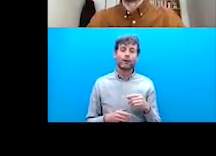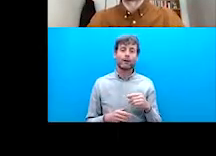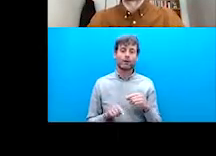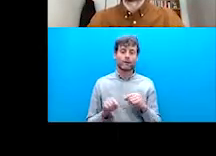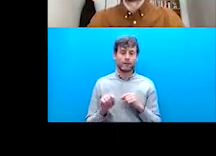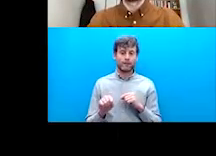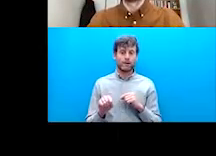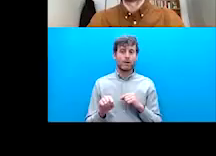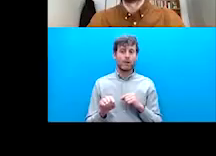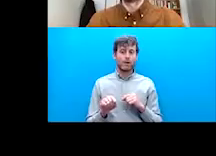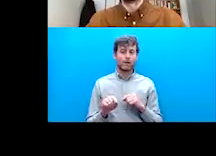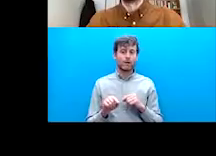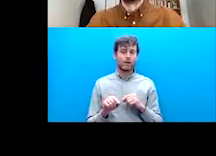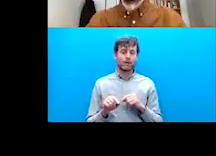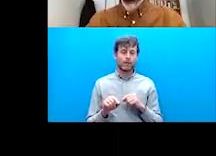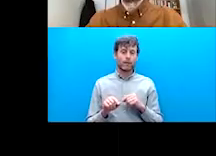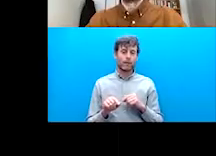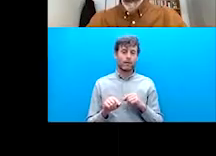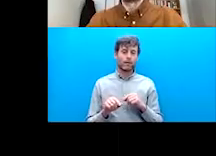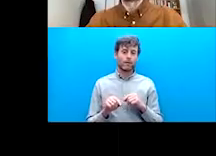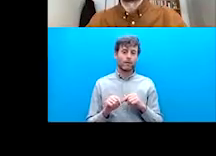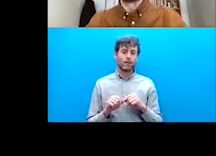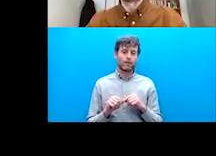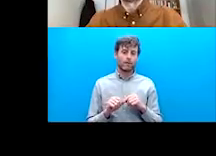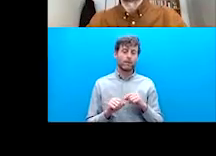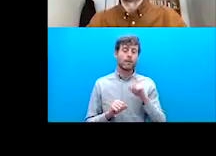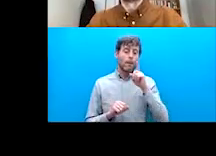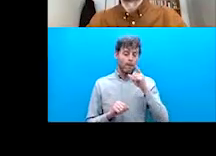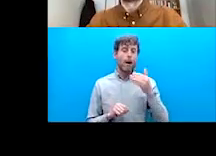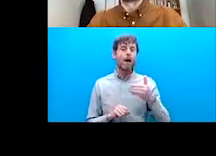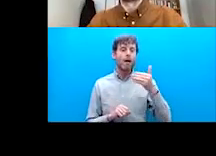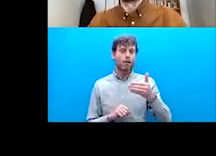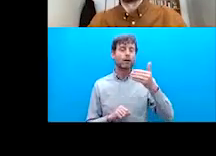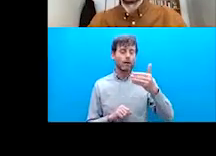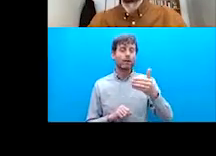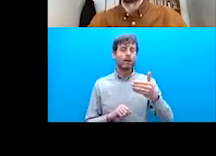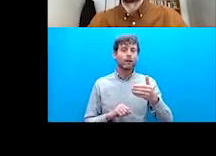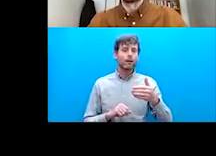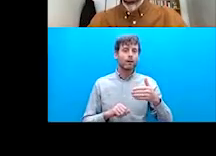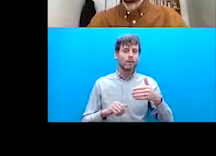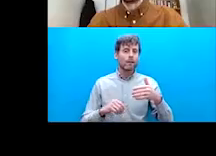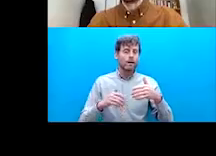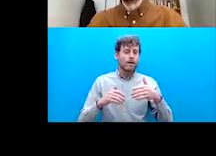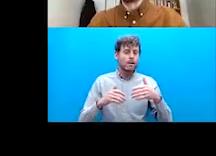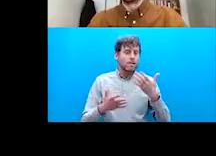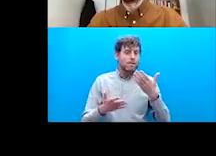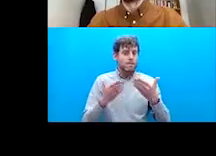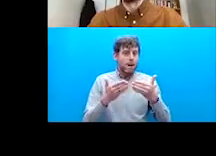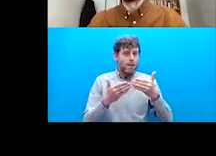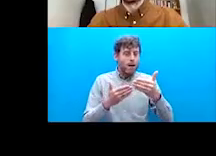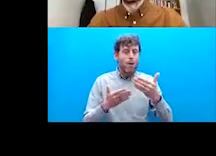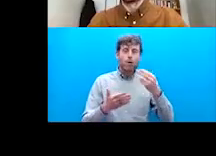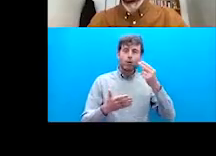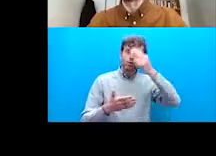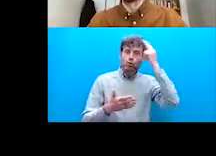good reasons to do that, but they will eventually be more difficult to reconcile with neural data